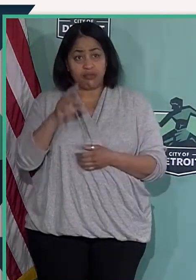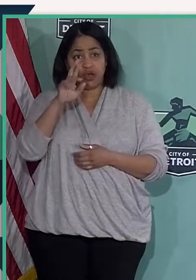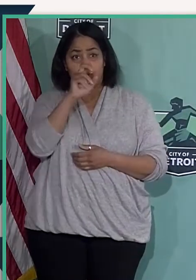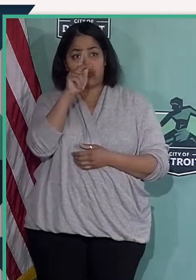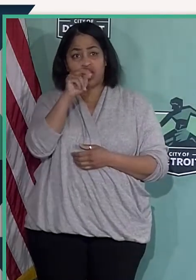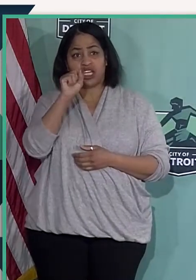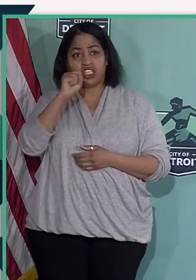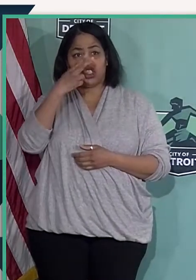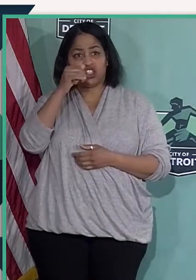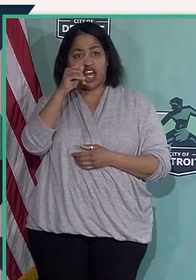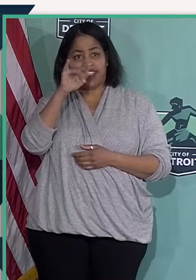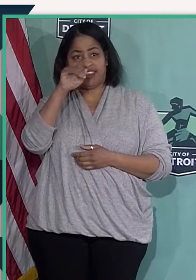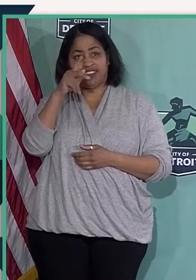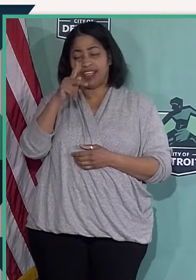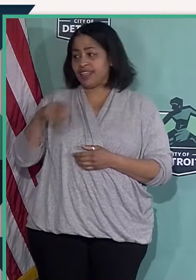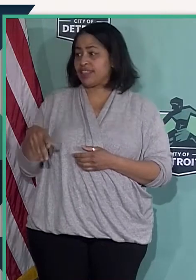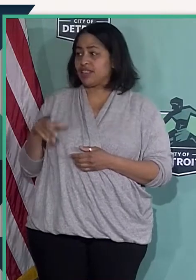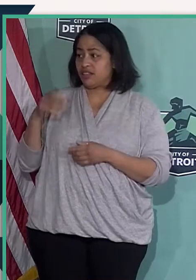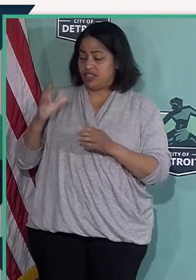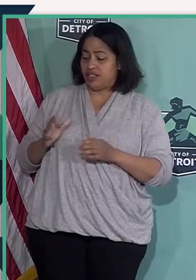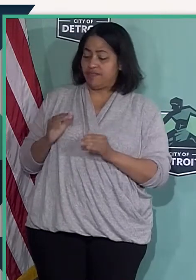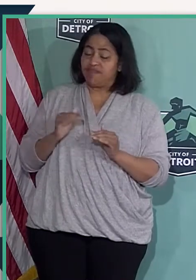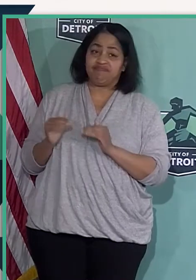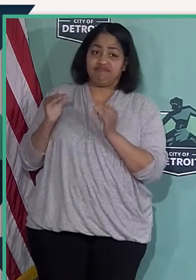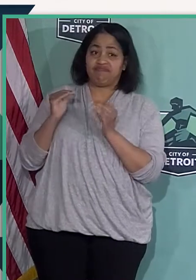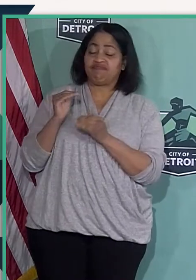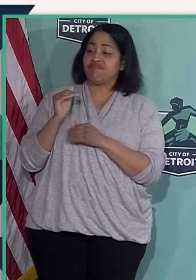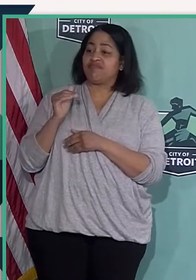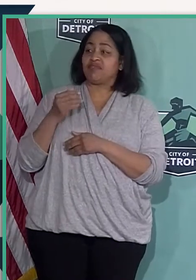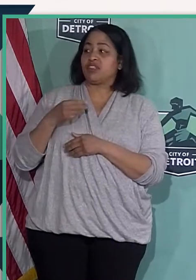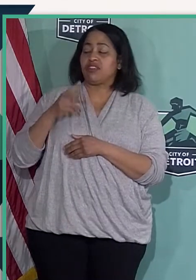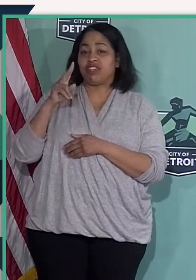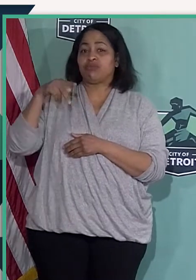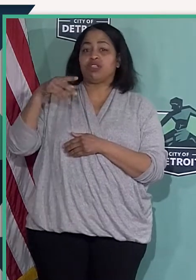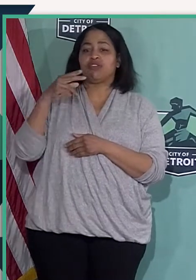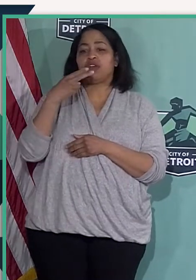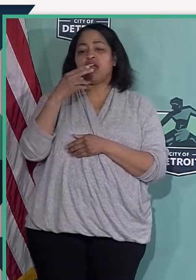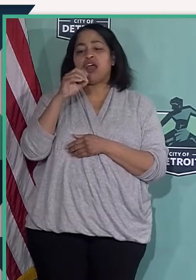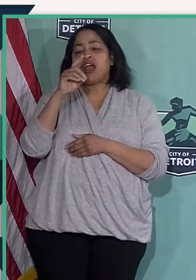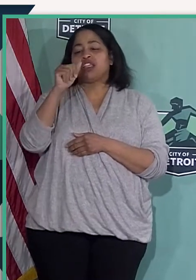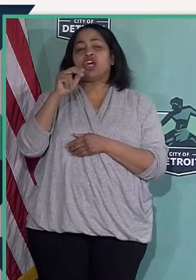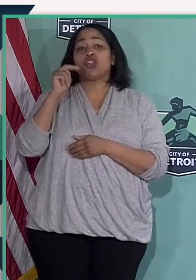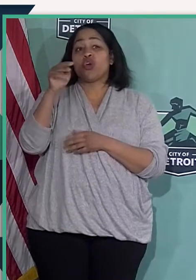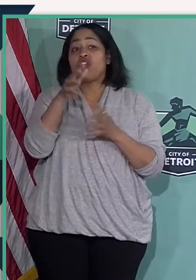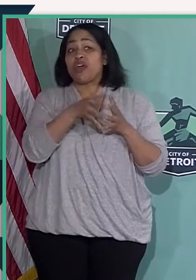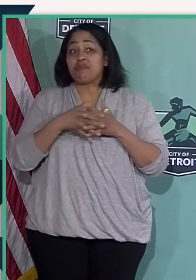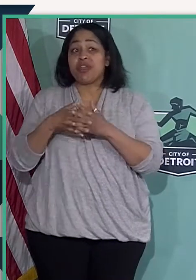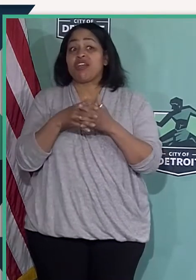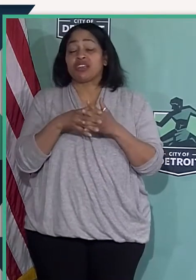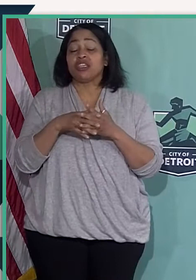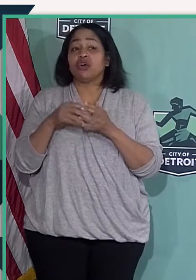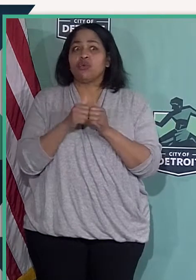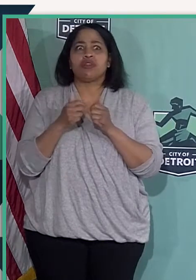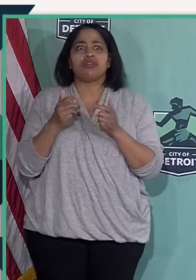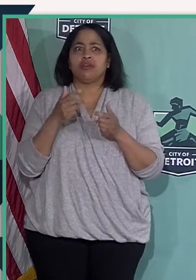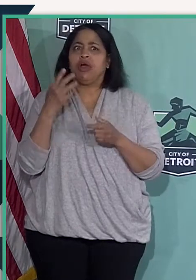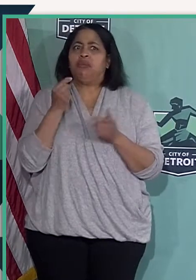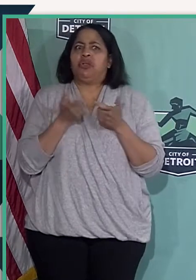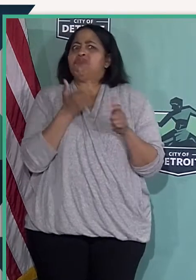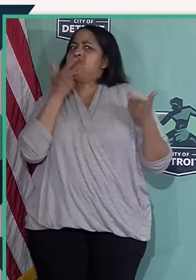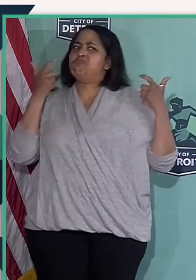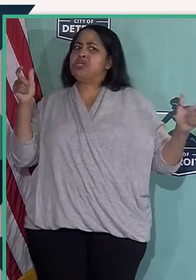Szostak, the Executive Vice President of Honda North America, with a pretty major announcement for people